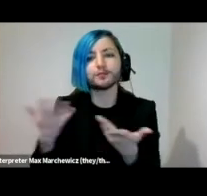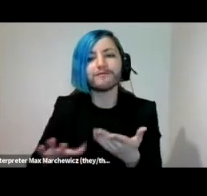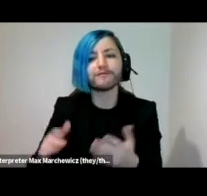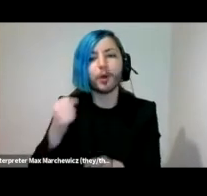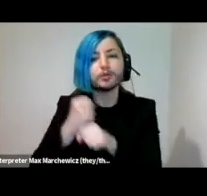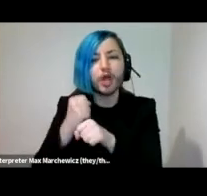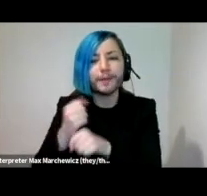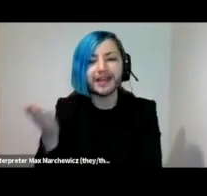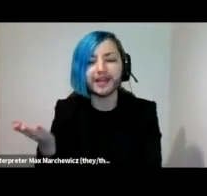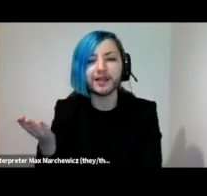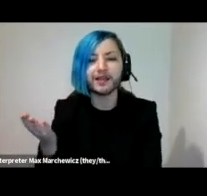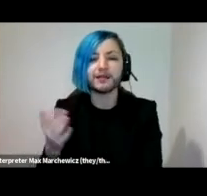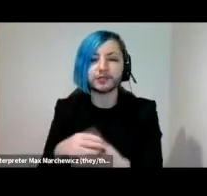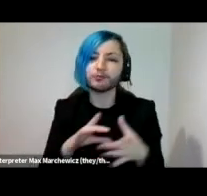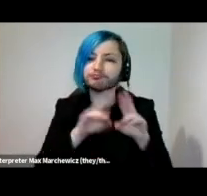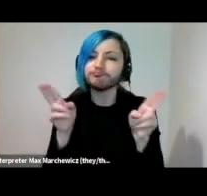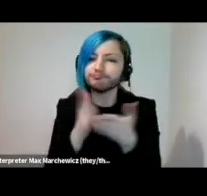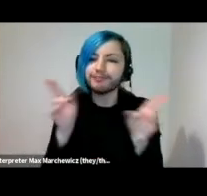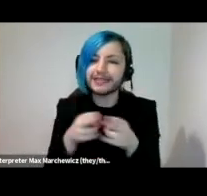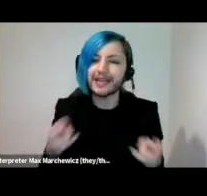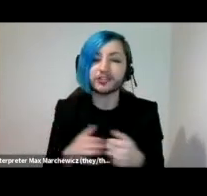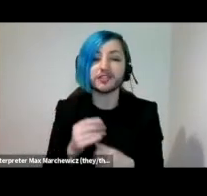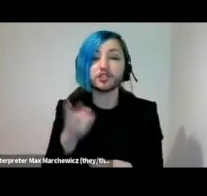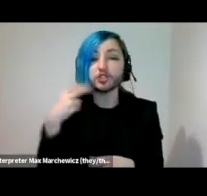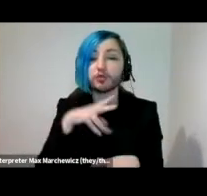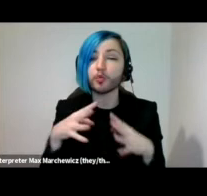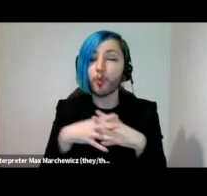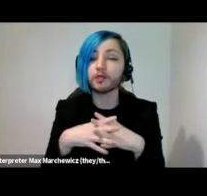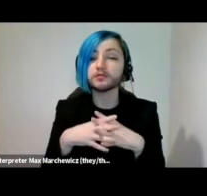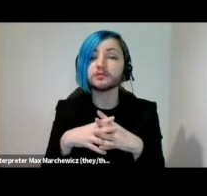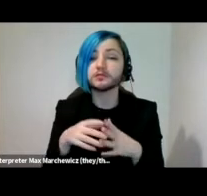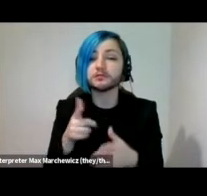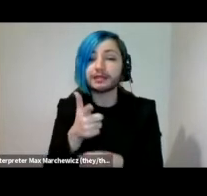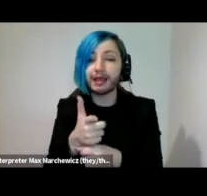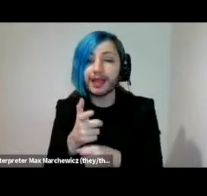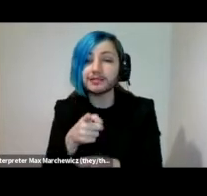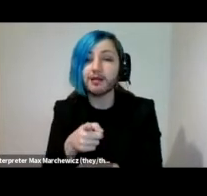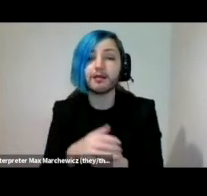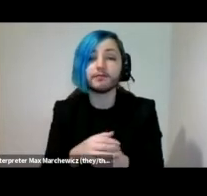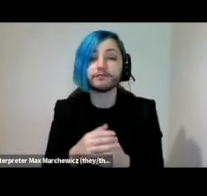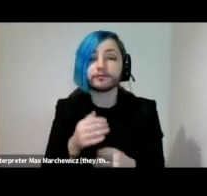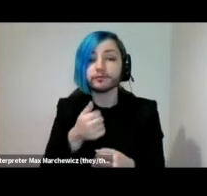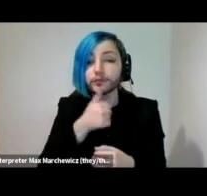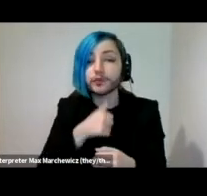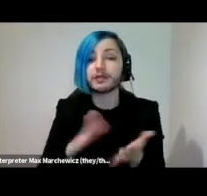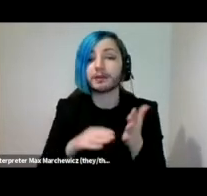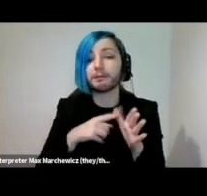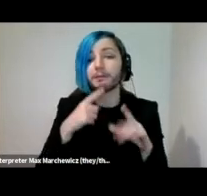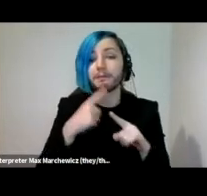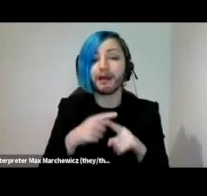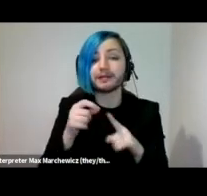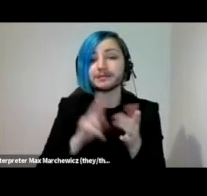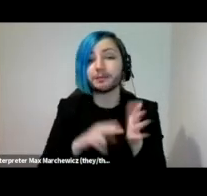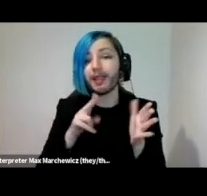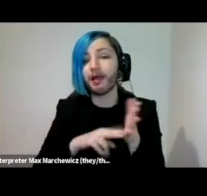It's a roughly 200 watt laser contributed by the Max Planck Albert Einstein Institute.